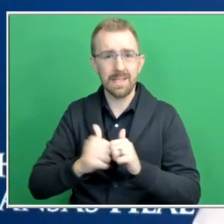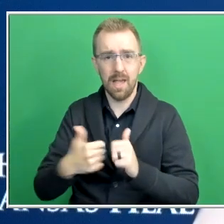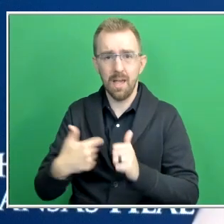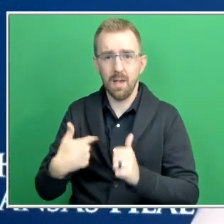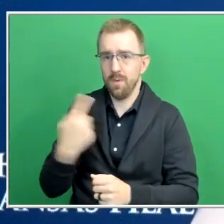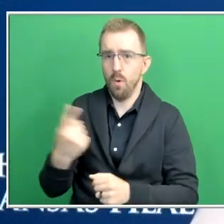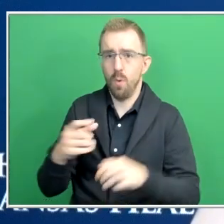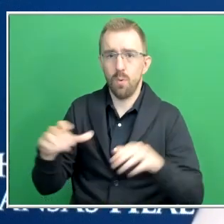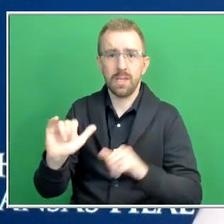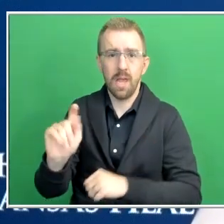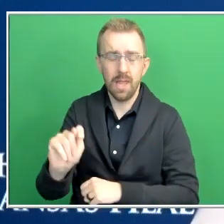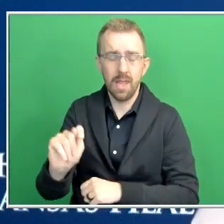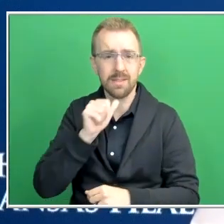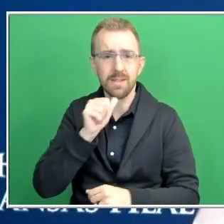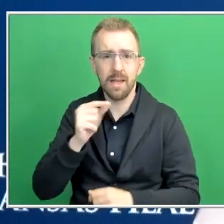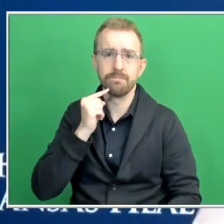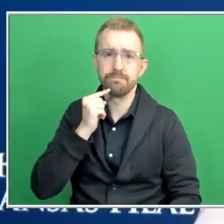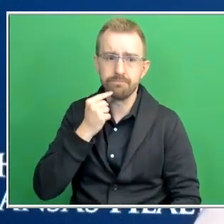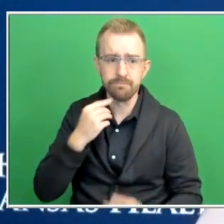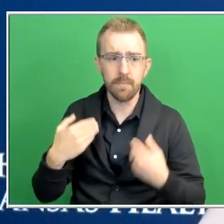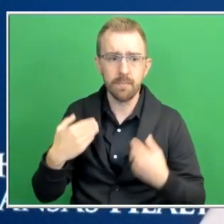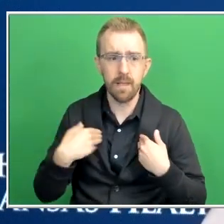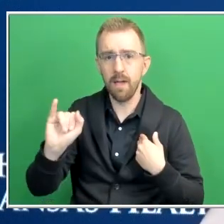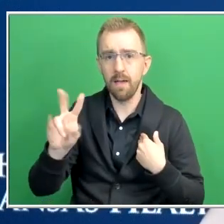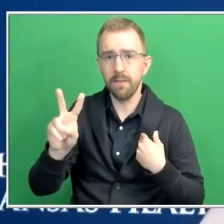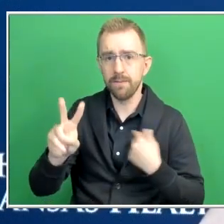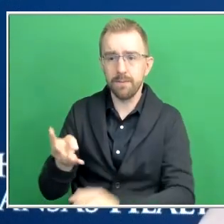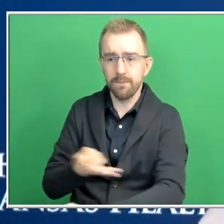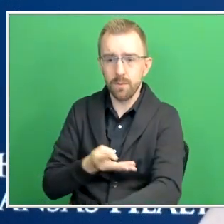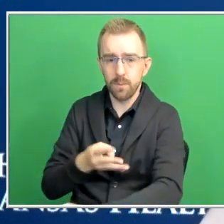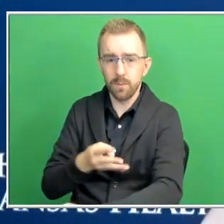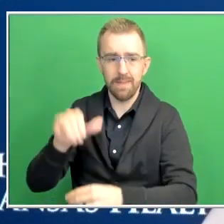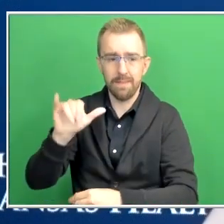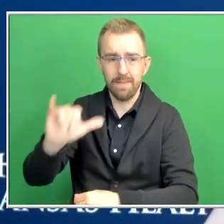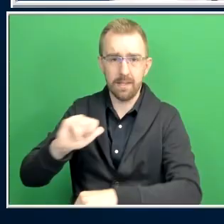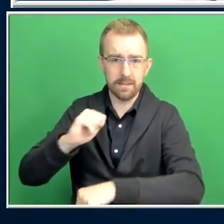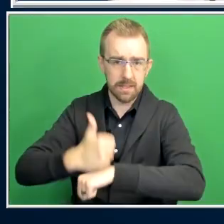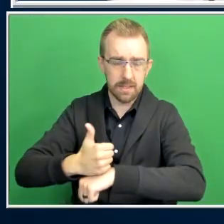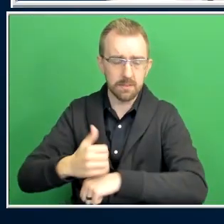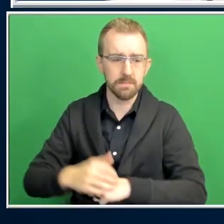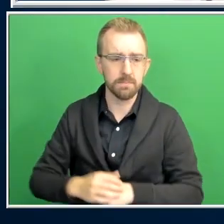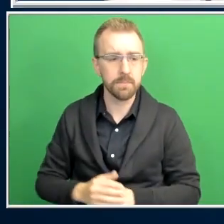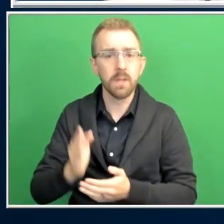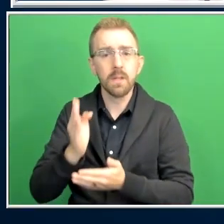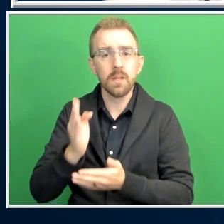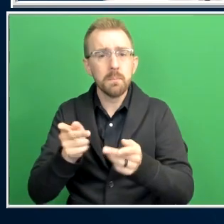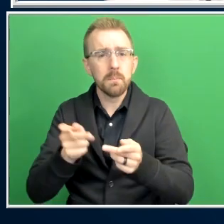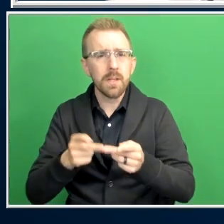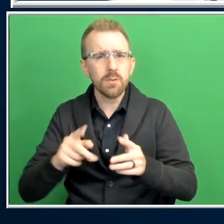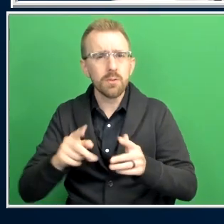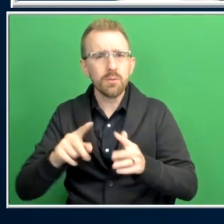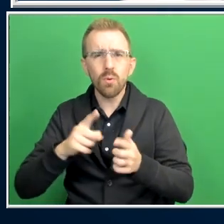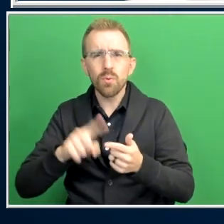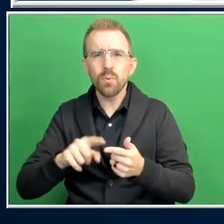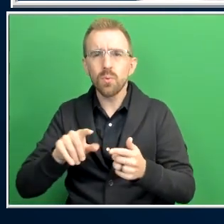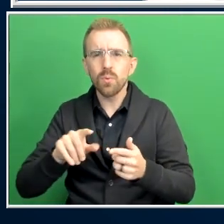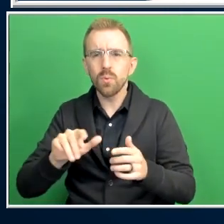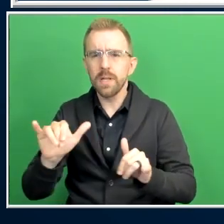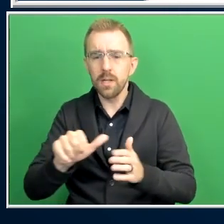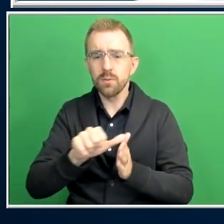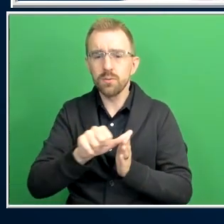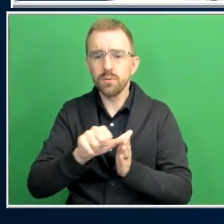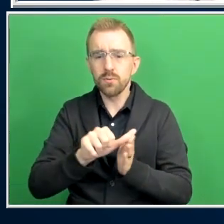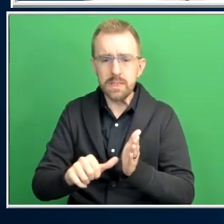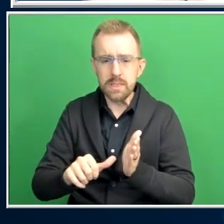not critical that you have the IV fluids in that setting. So some places have started to cancel elective surgery, like up in the Twin Cities amongst others,